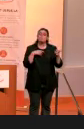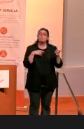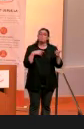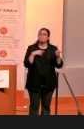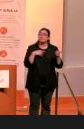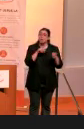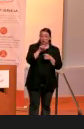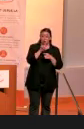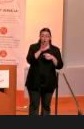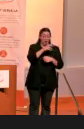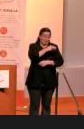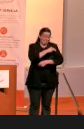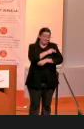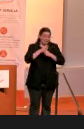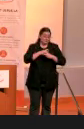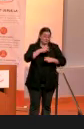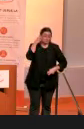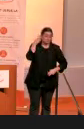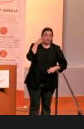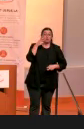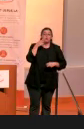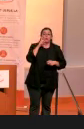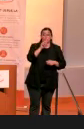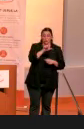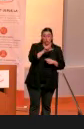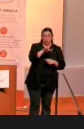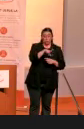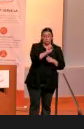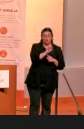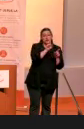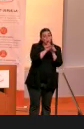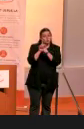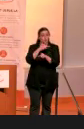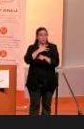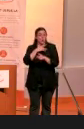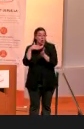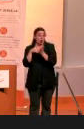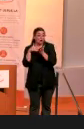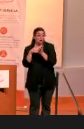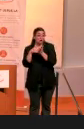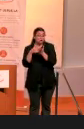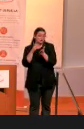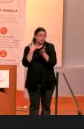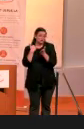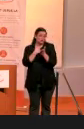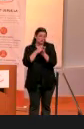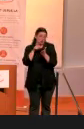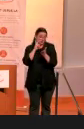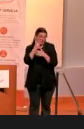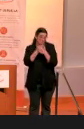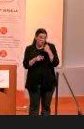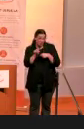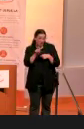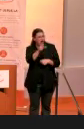cardiologist in addition to a rheumatologist? Is that like a standard of care? Yeah, I have a very low threshold for having patients also see